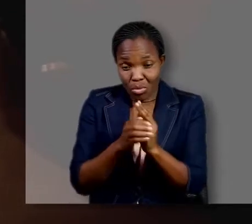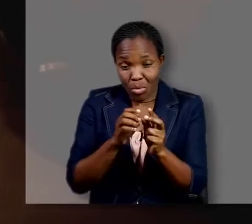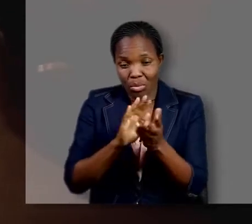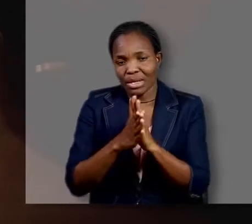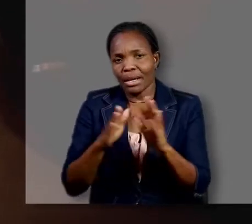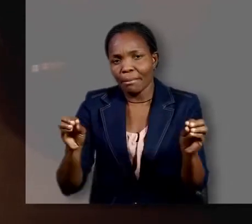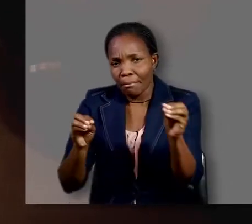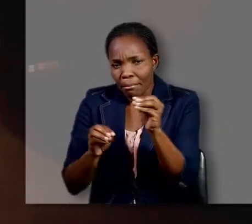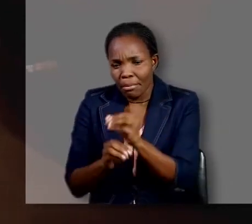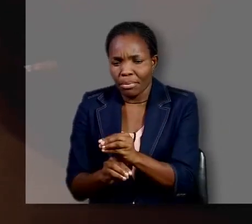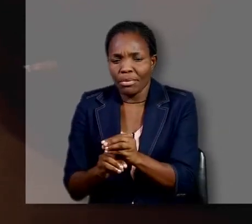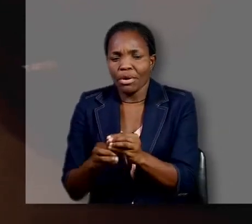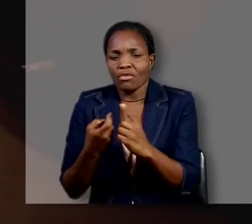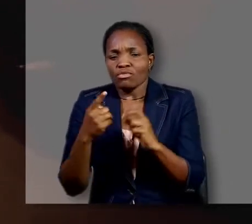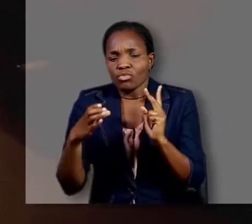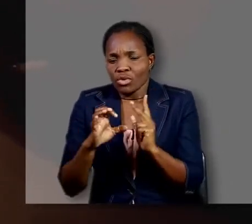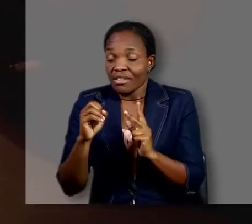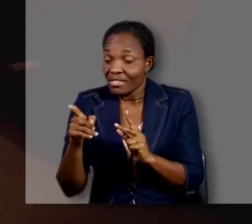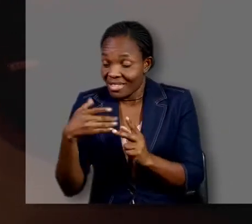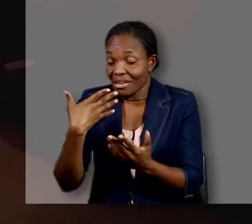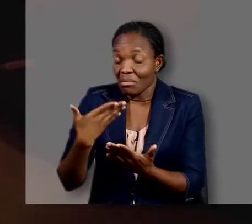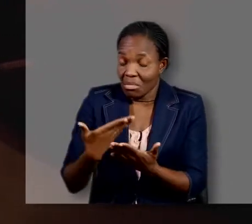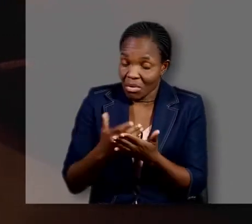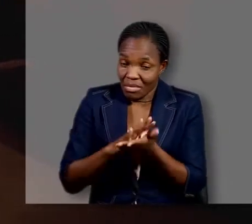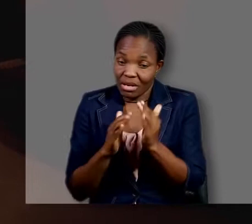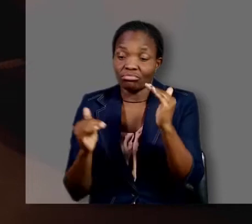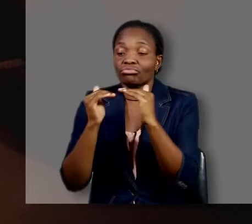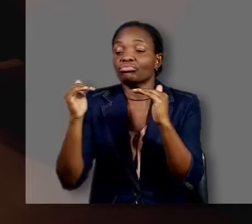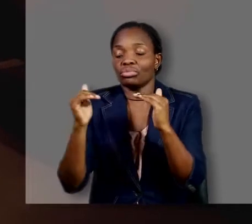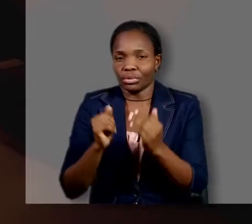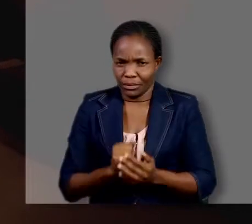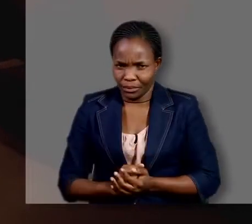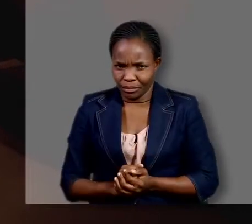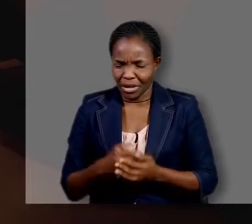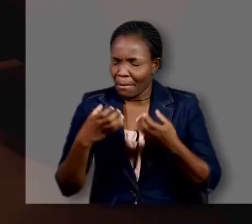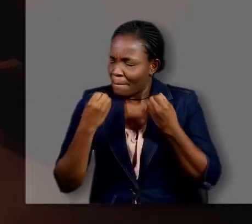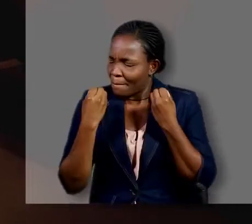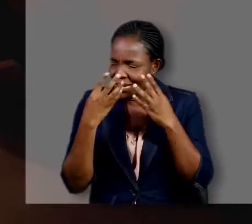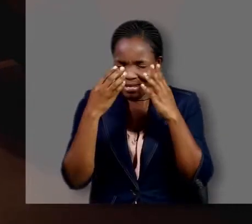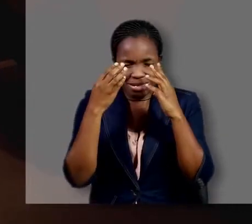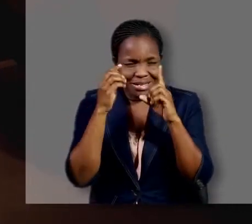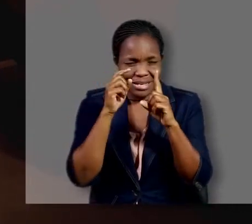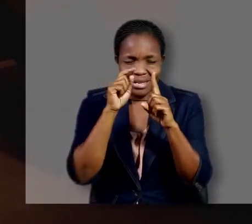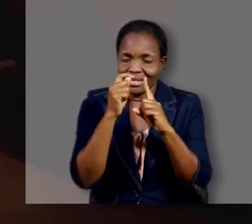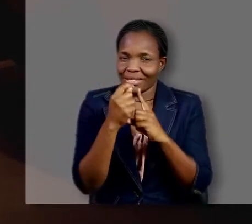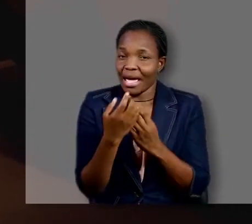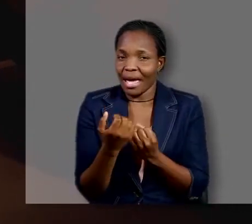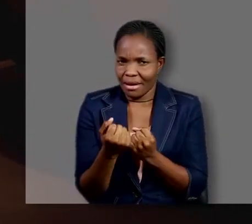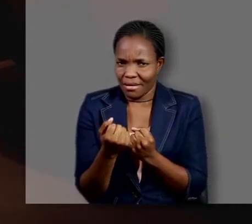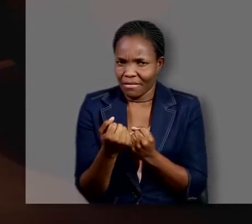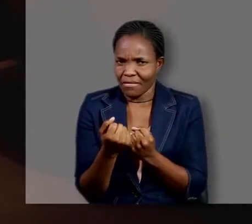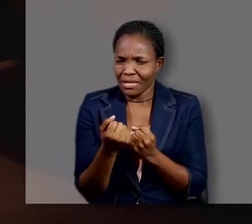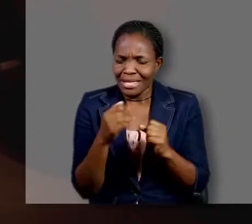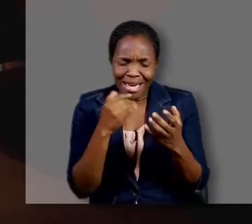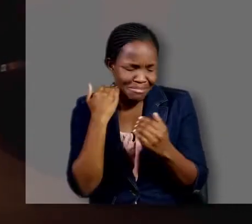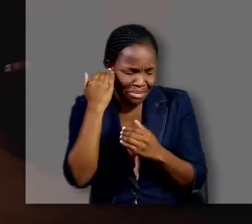survived serious threats to their existence during the era when most of Africa was ruled by European colonial powers from the